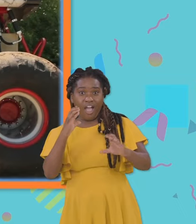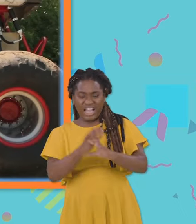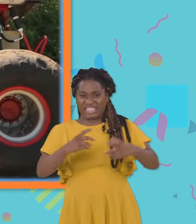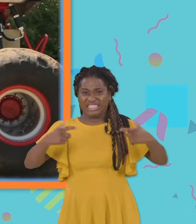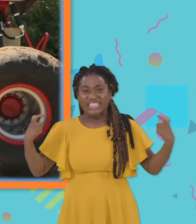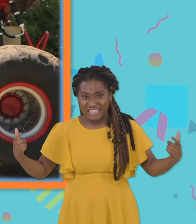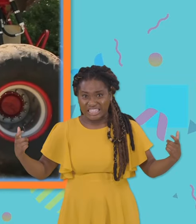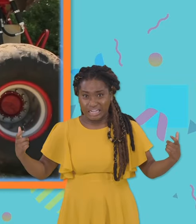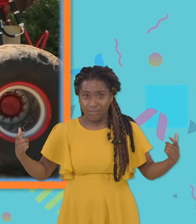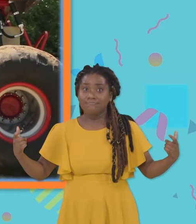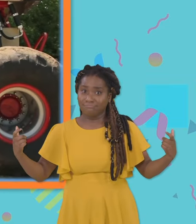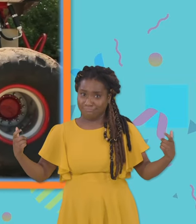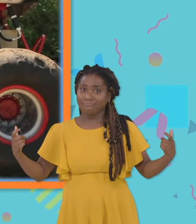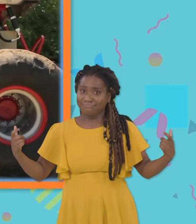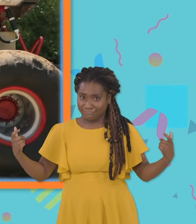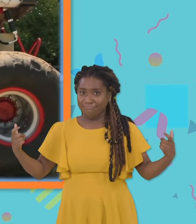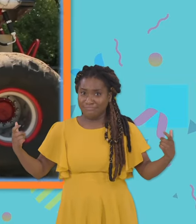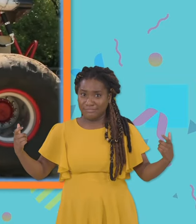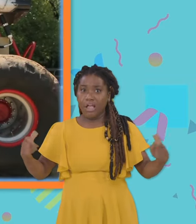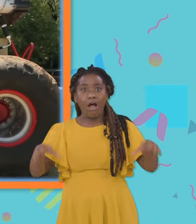Monster trucks are big.